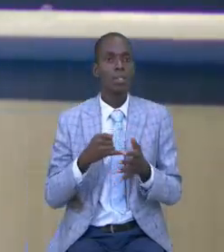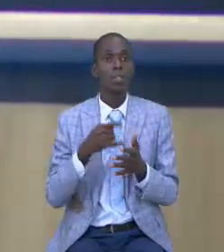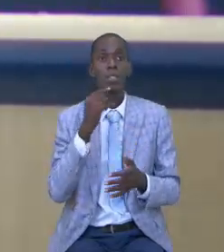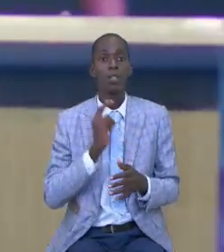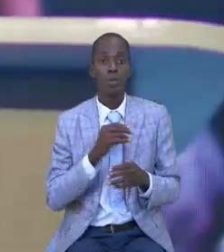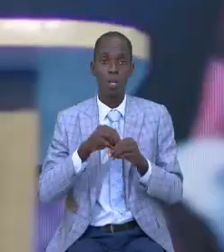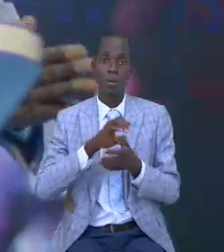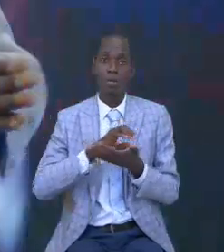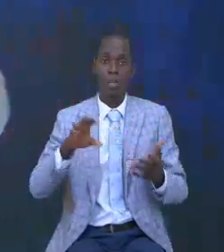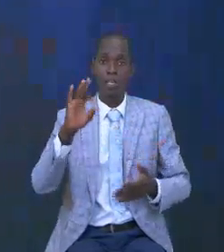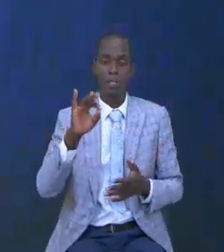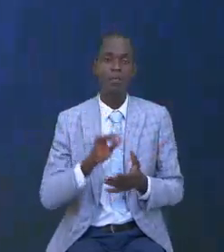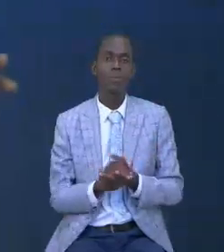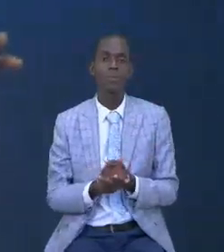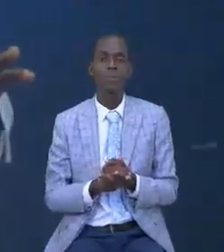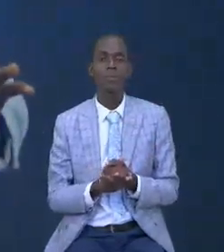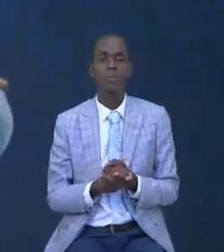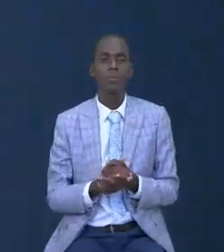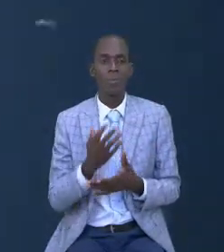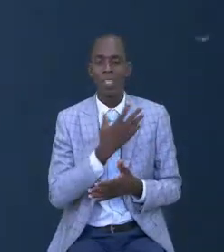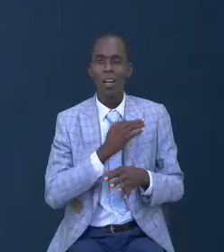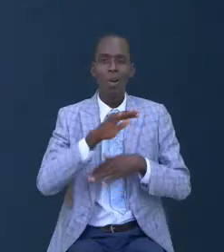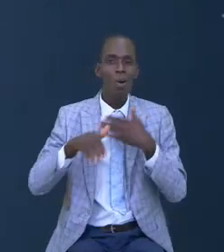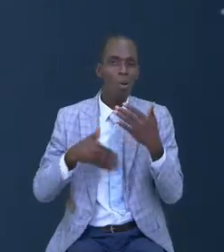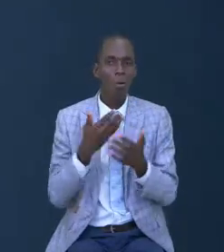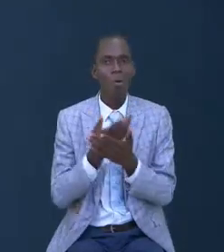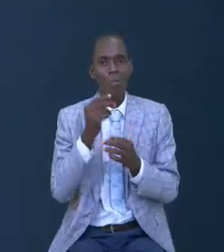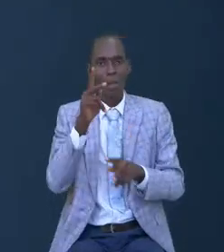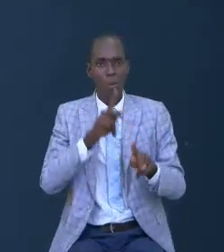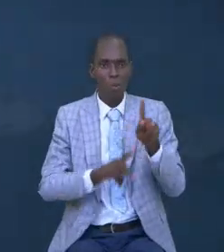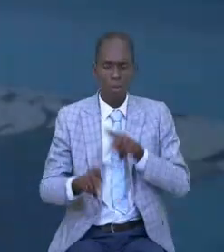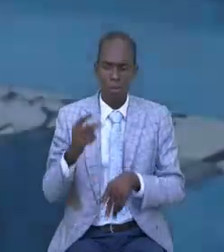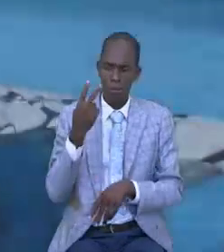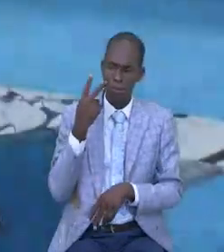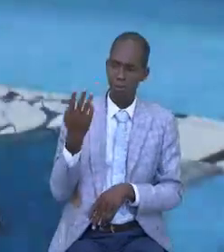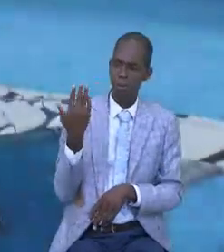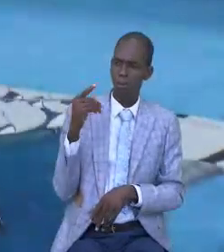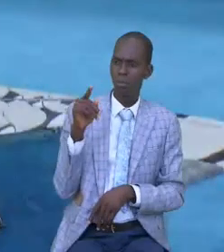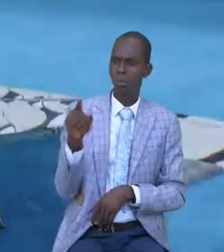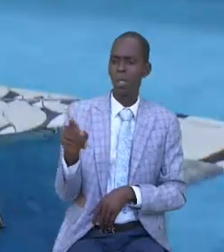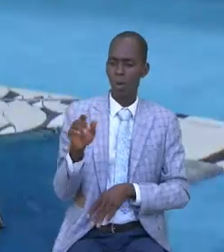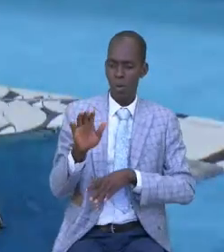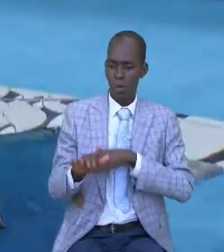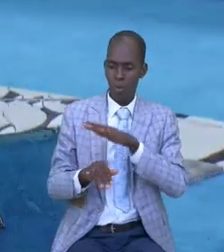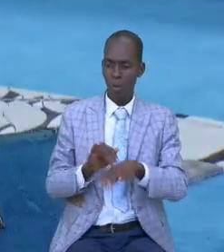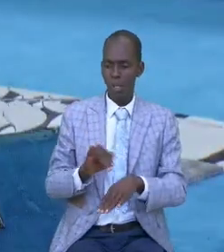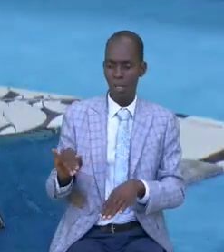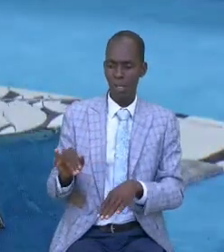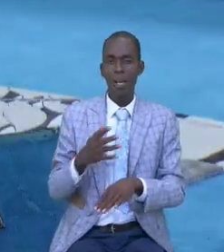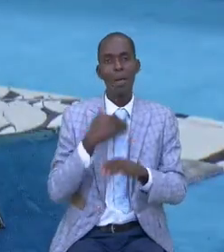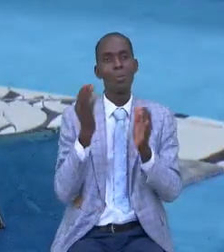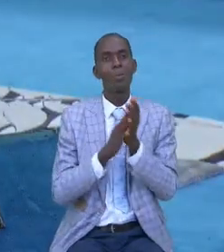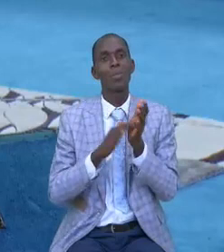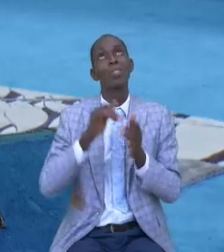In verse 9 it says, and all the people saw him walking and praising